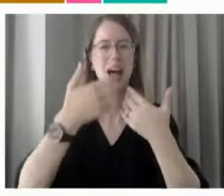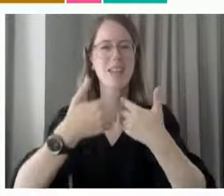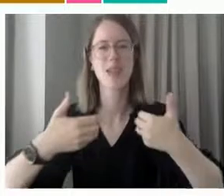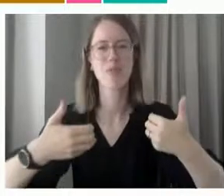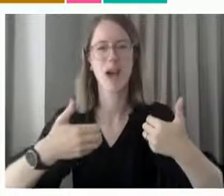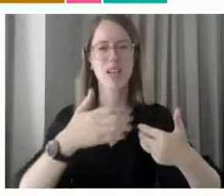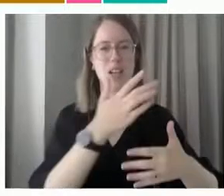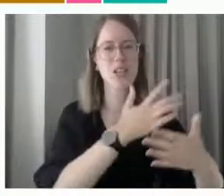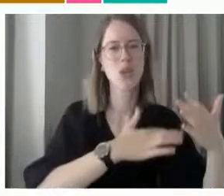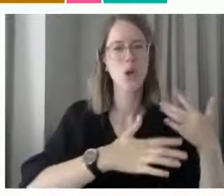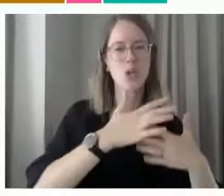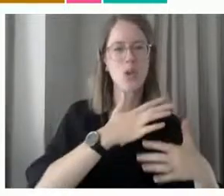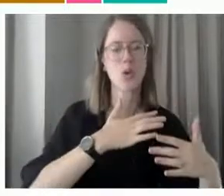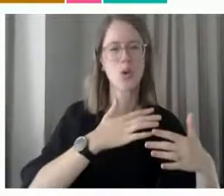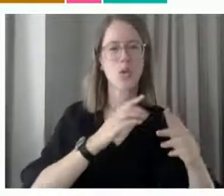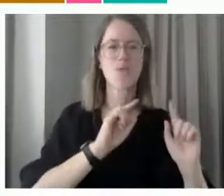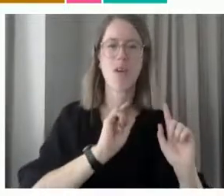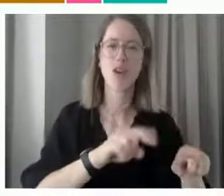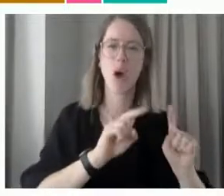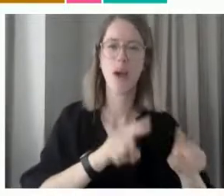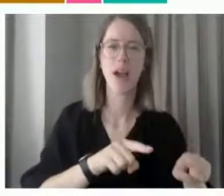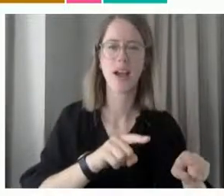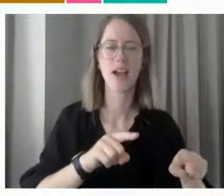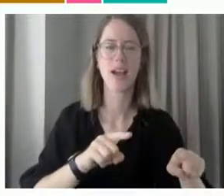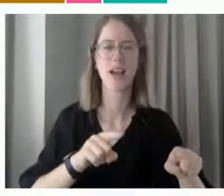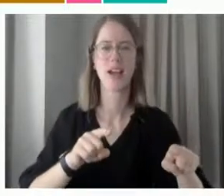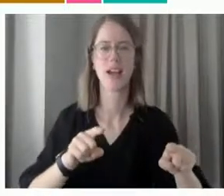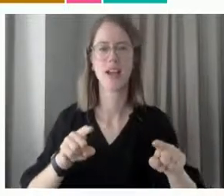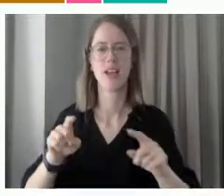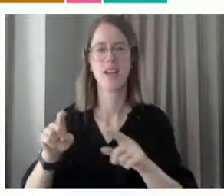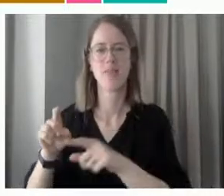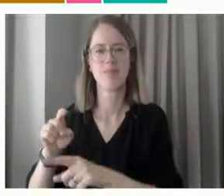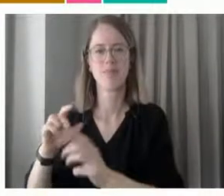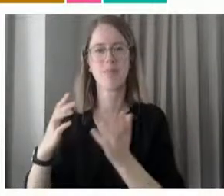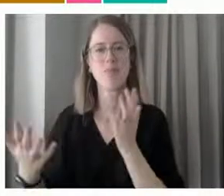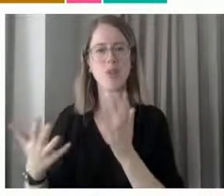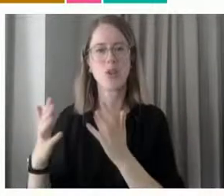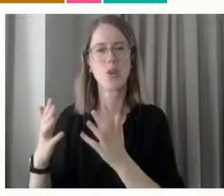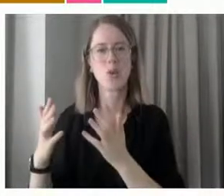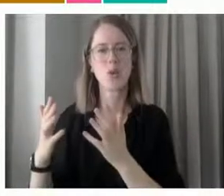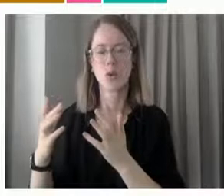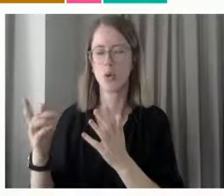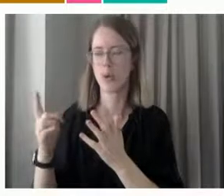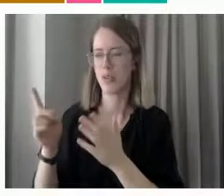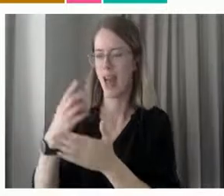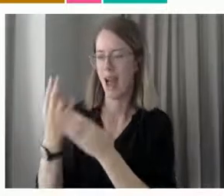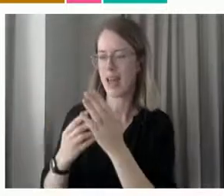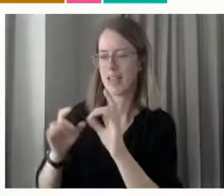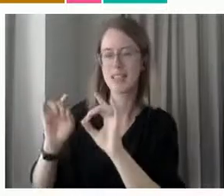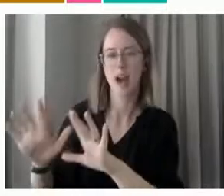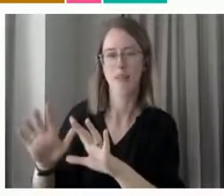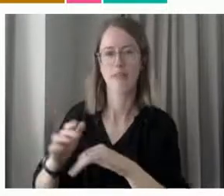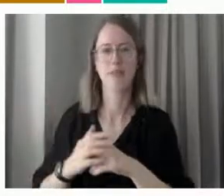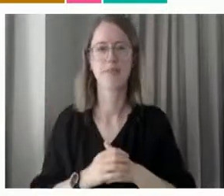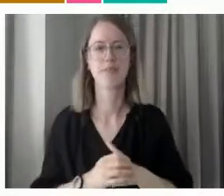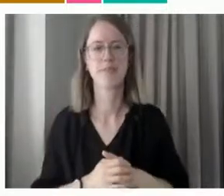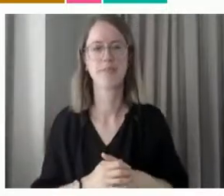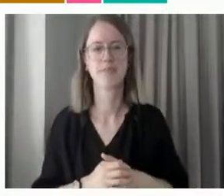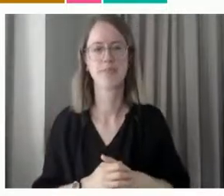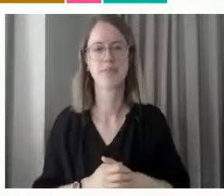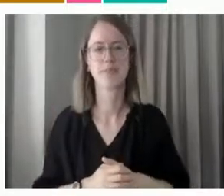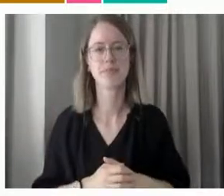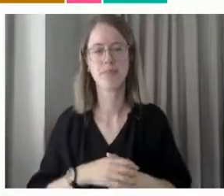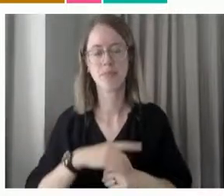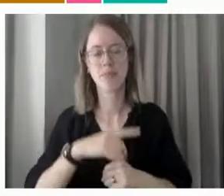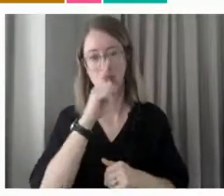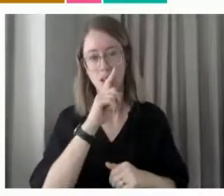social aspect of attending anything from what you get from it. And in fact, what people are